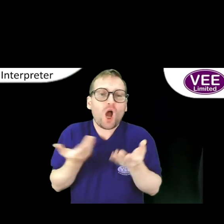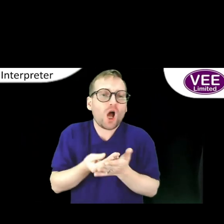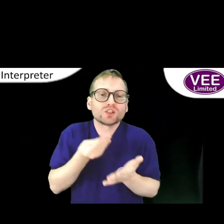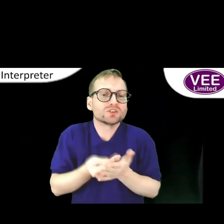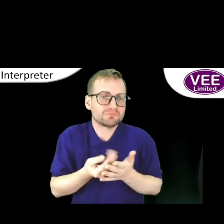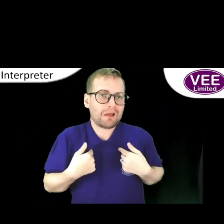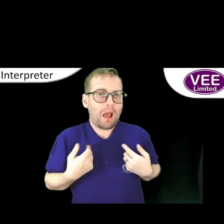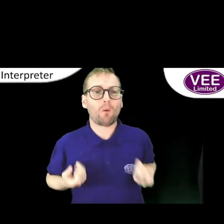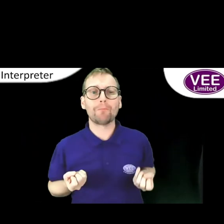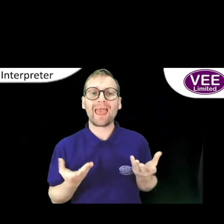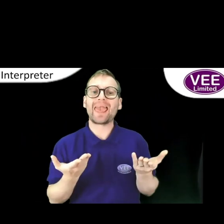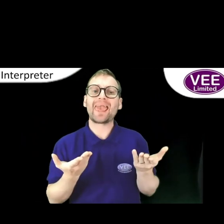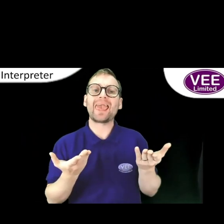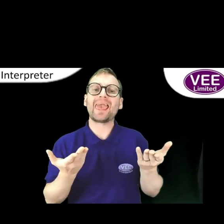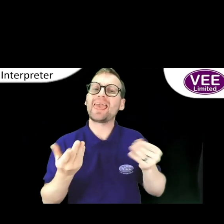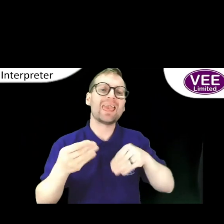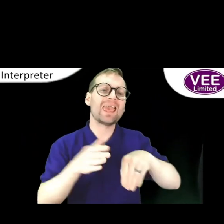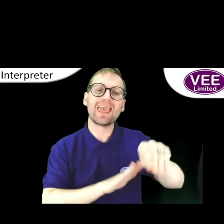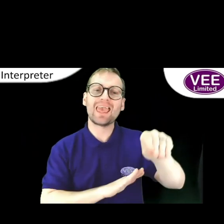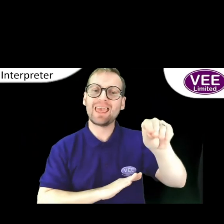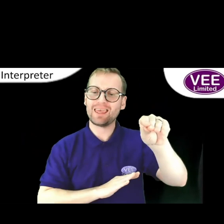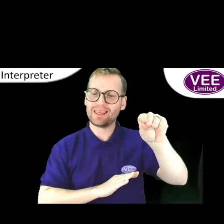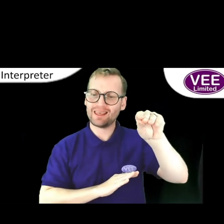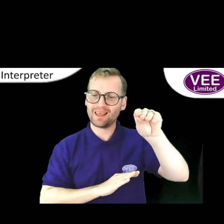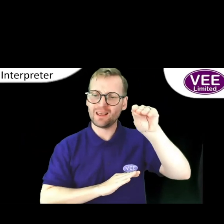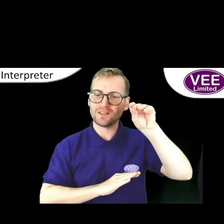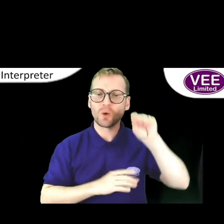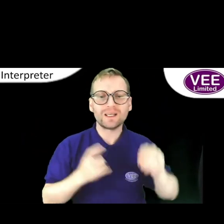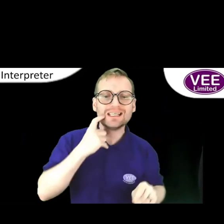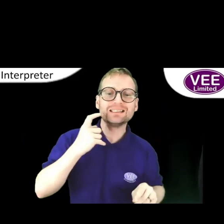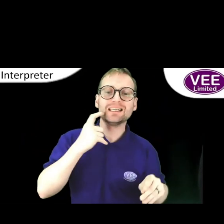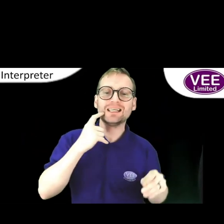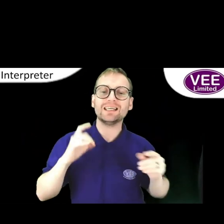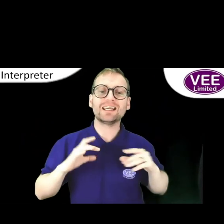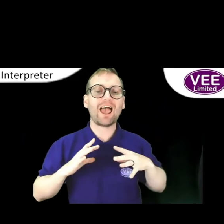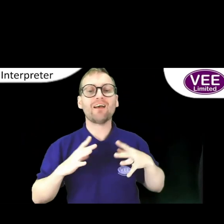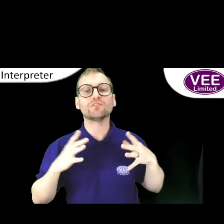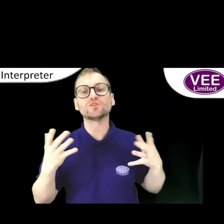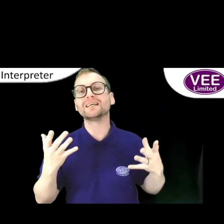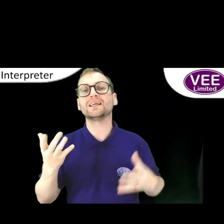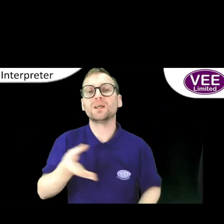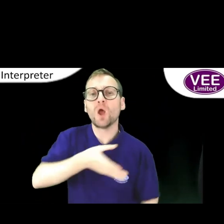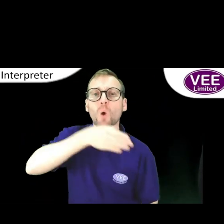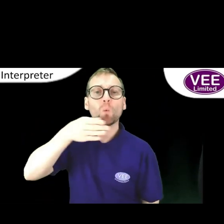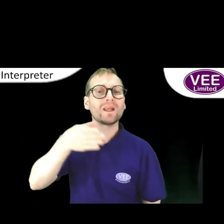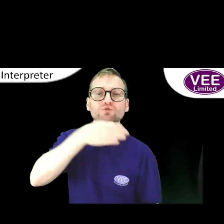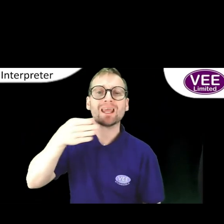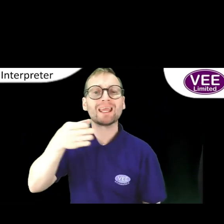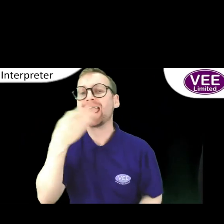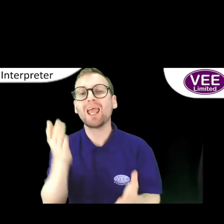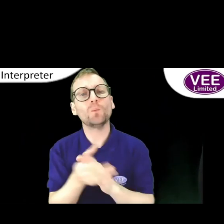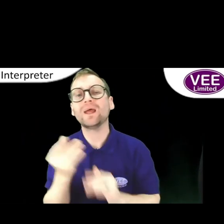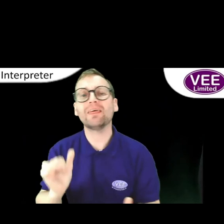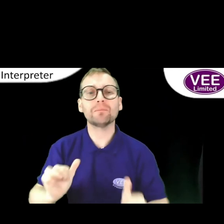price I will pay. So be easy and free when you're